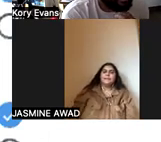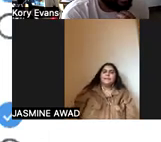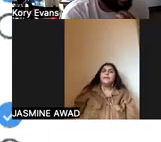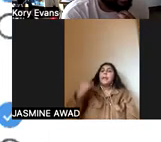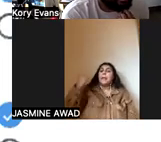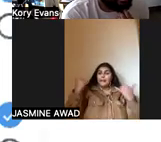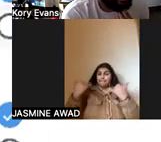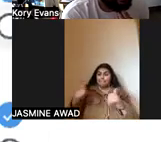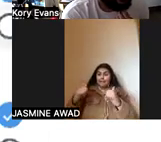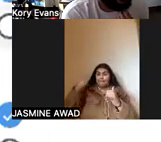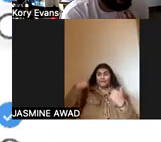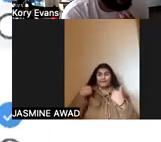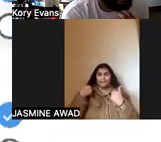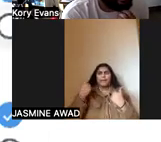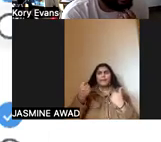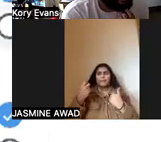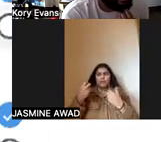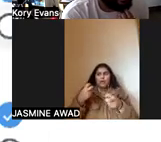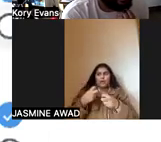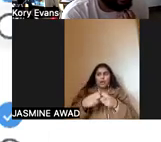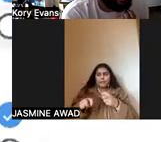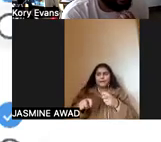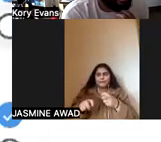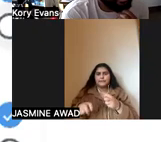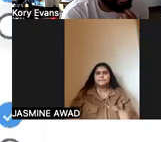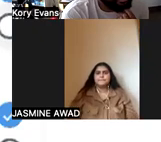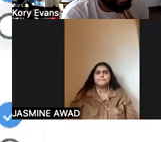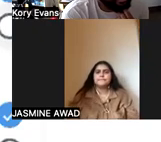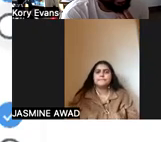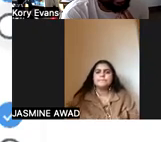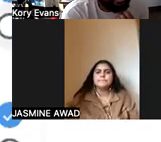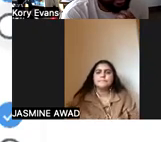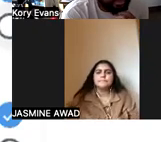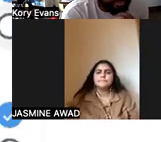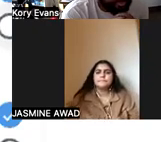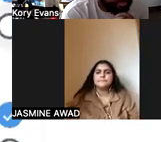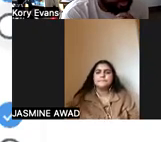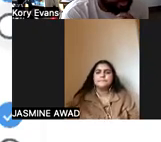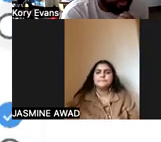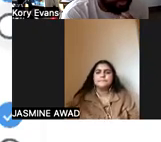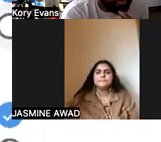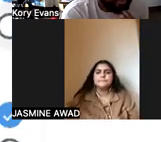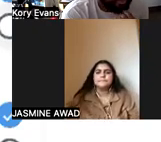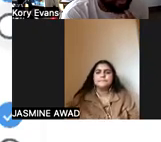is complicated. Where did my Zoom go? I don't know.